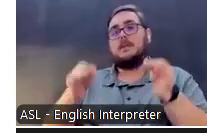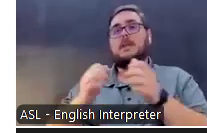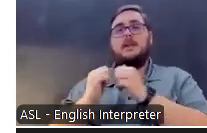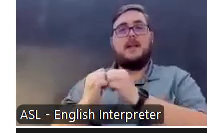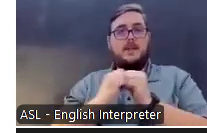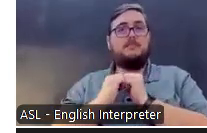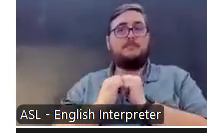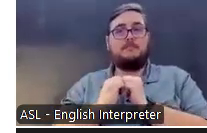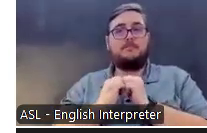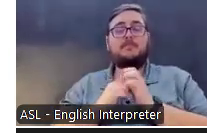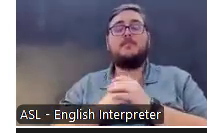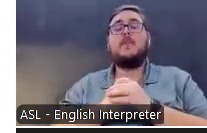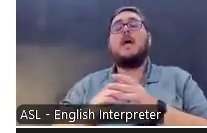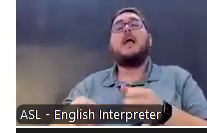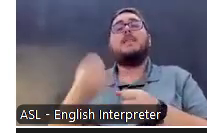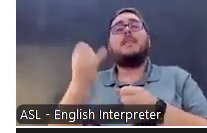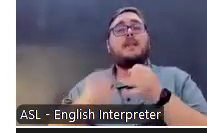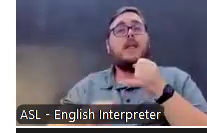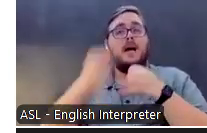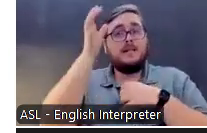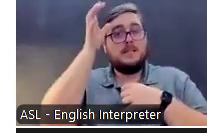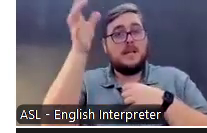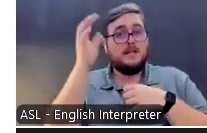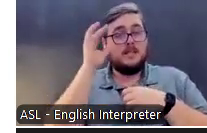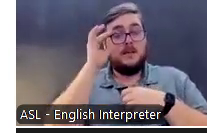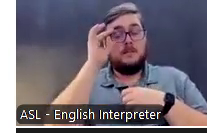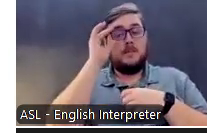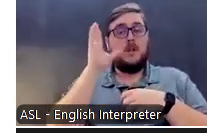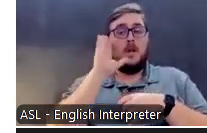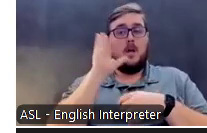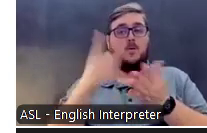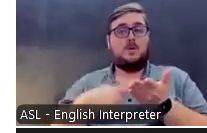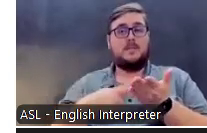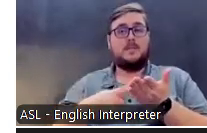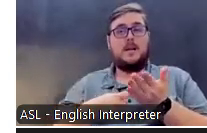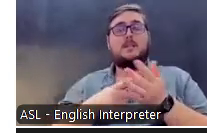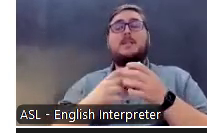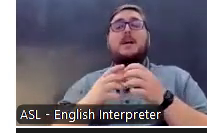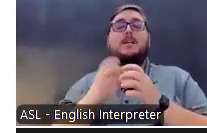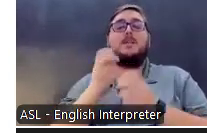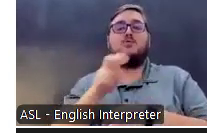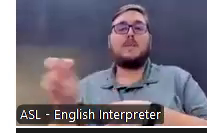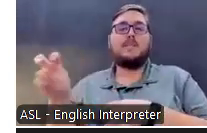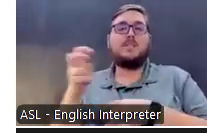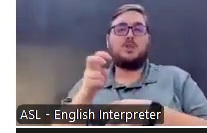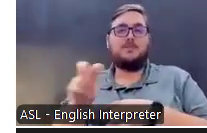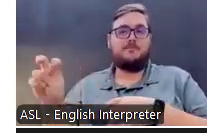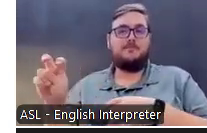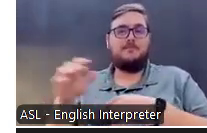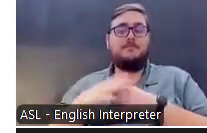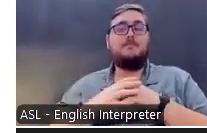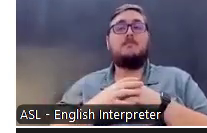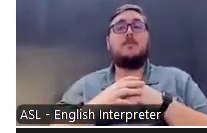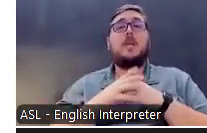And the last concept I'm going to discuss in this section is transition. This is